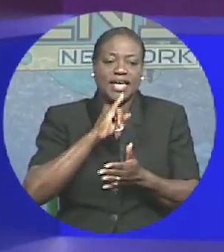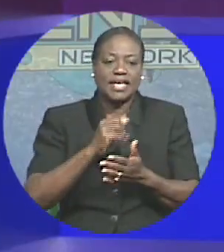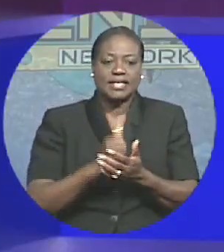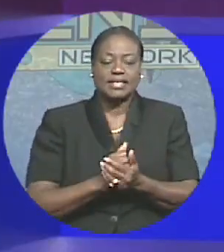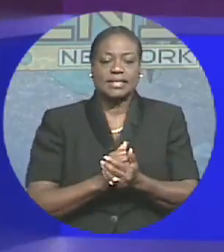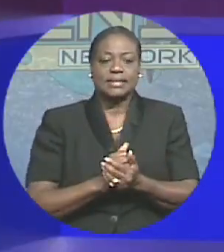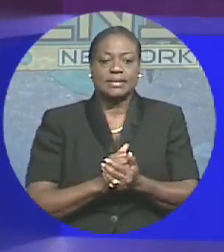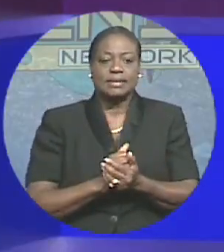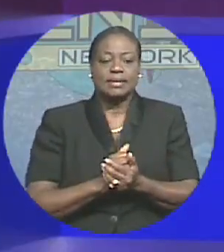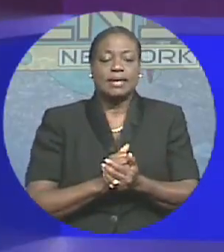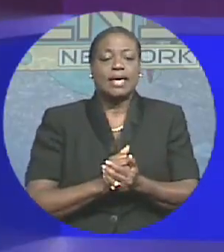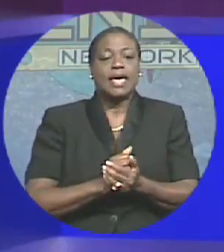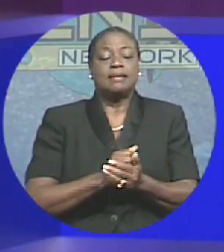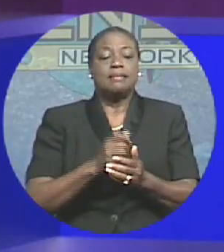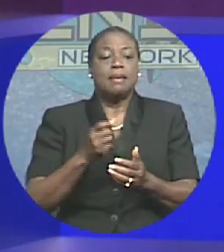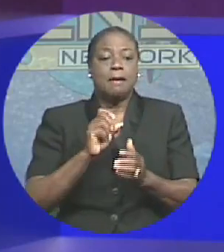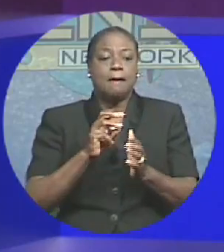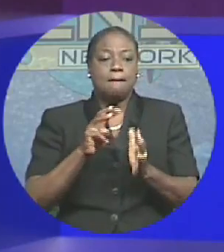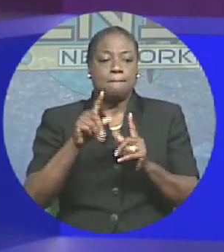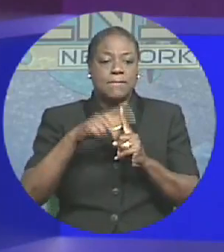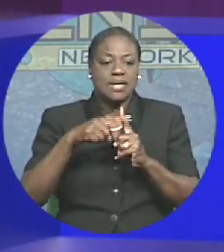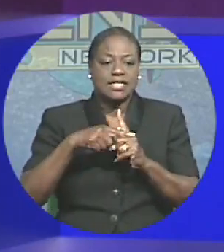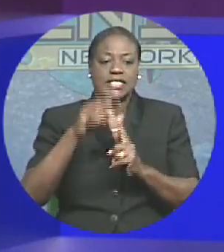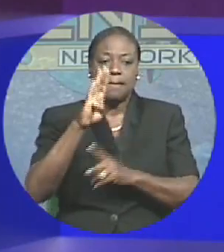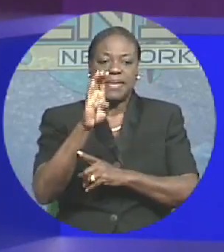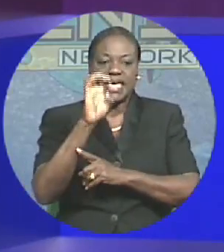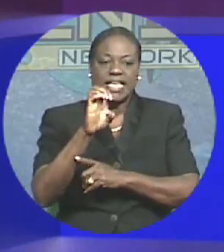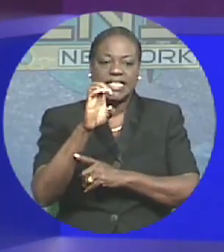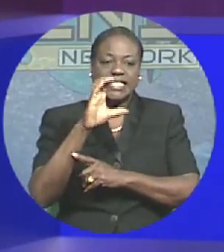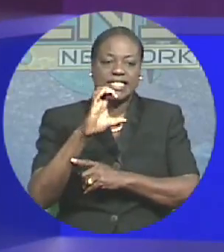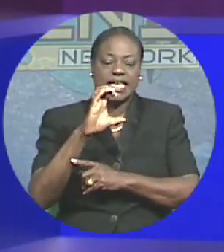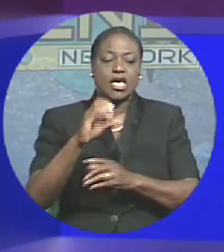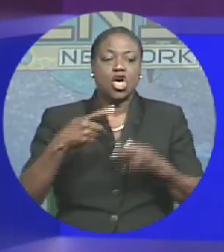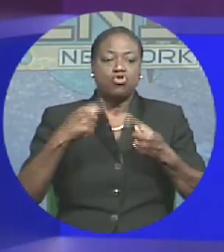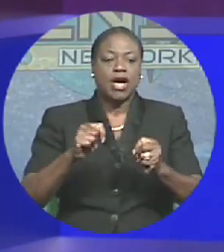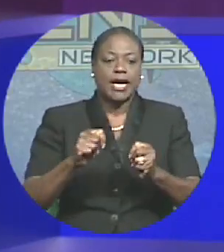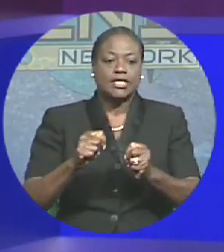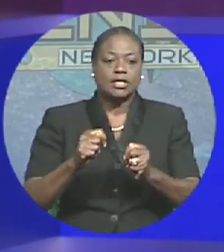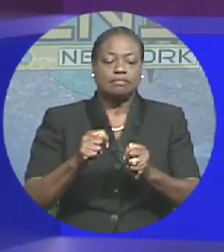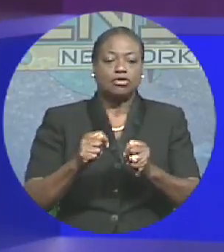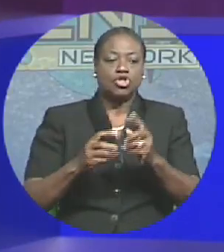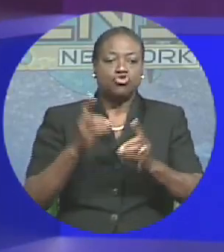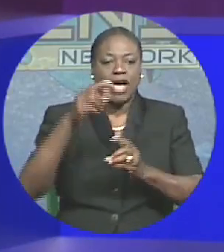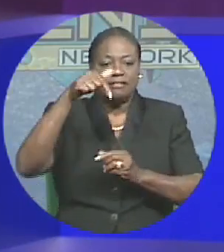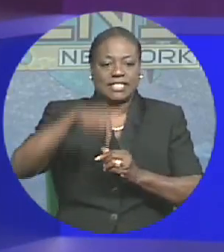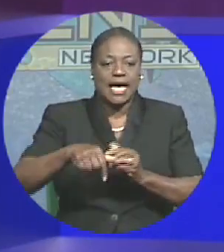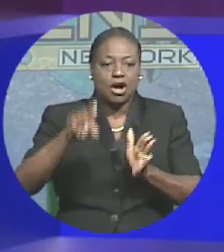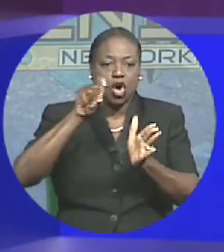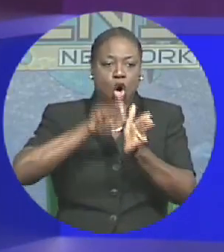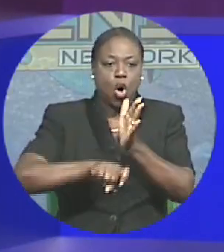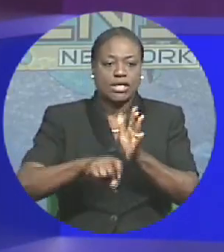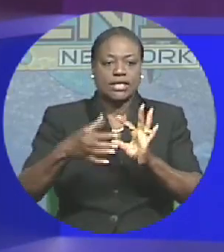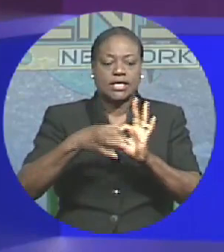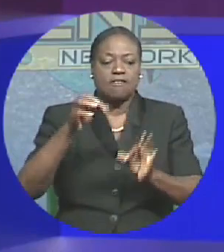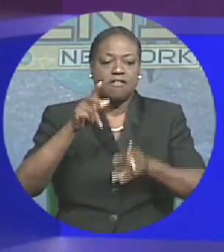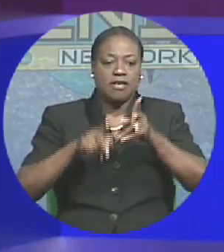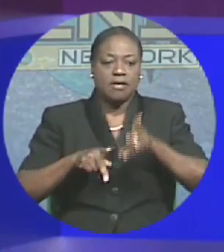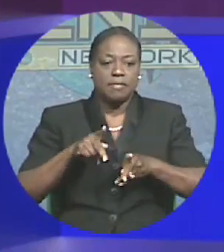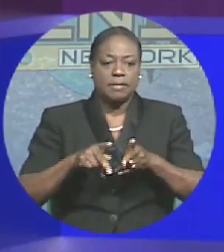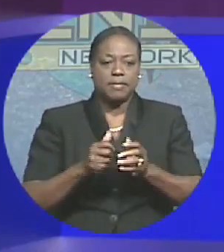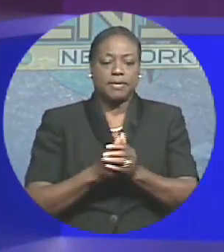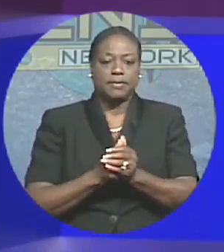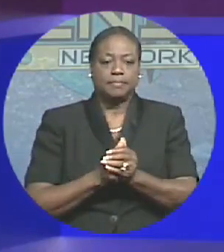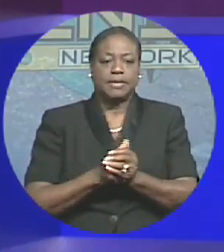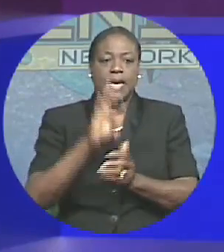months, BEC has implemented a number of measures to drive down costs for consumers and improve the corporation's financial position.